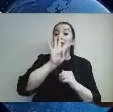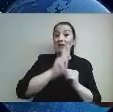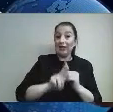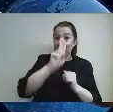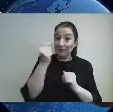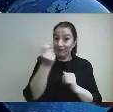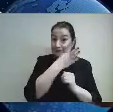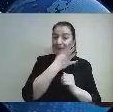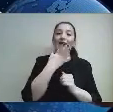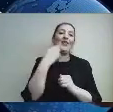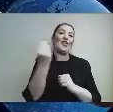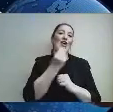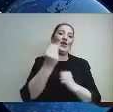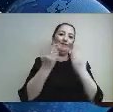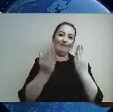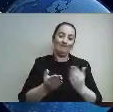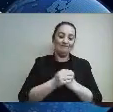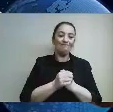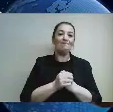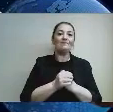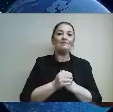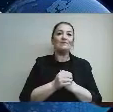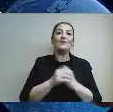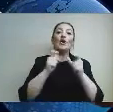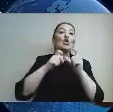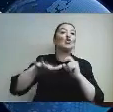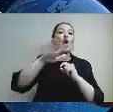Since 2015, the social